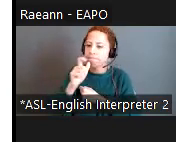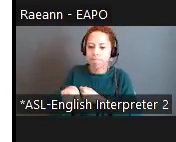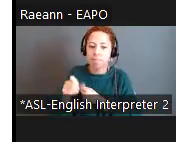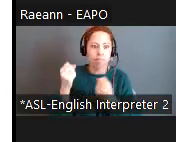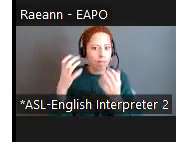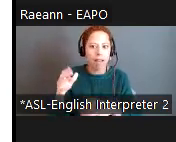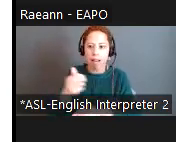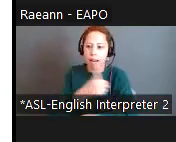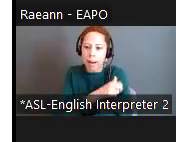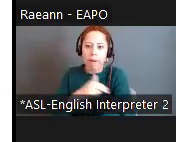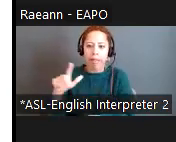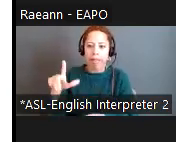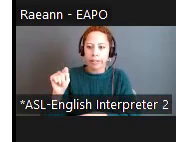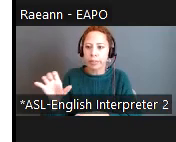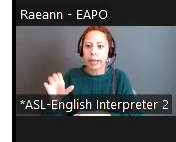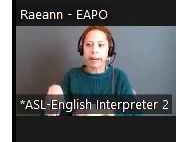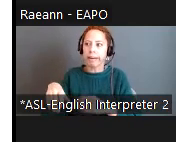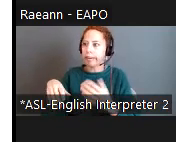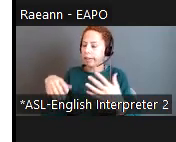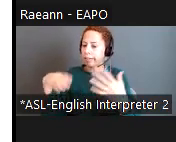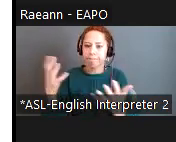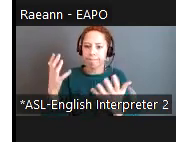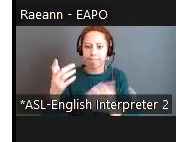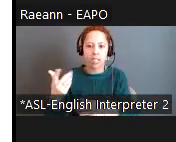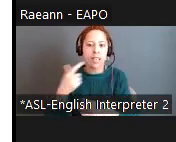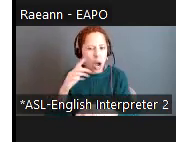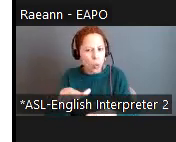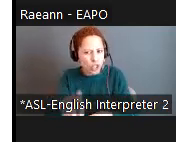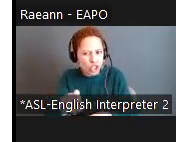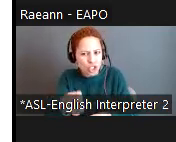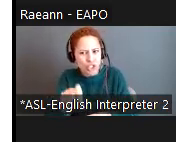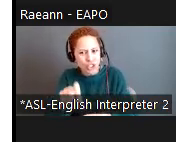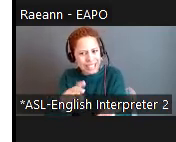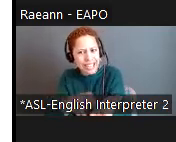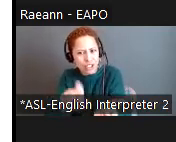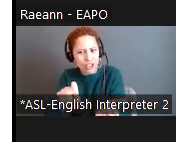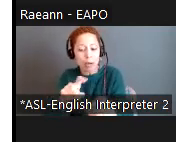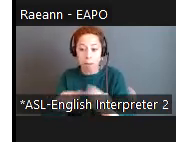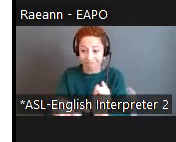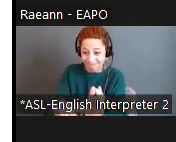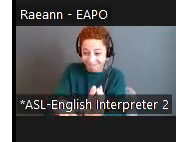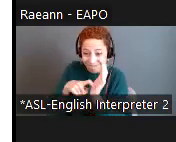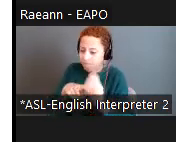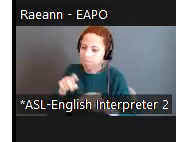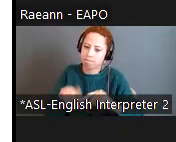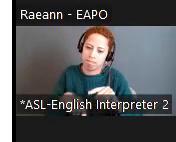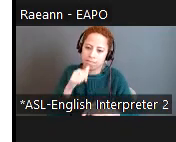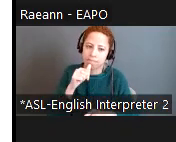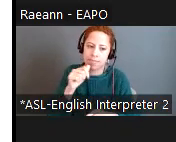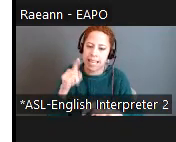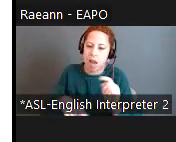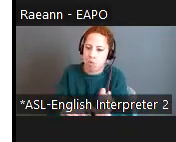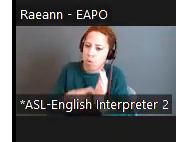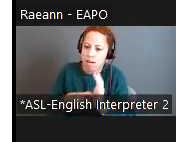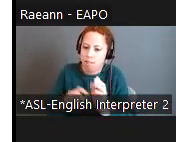retirement homes saying you should have this, but they can't actually require it of you. Last one here. I need a lawyer to make